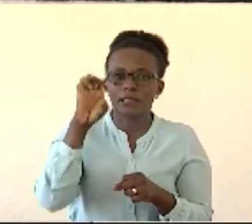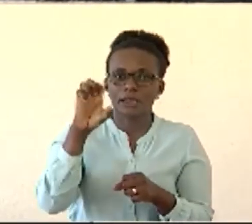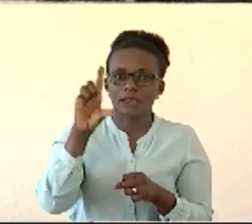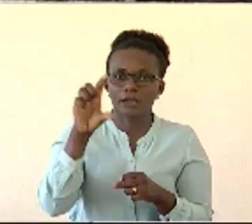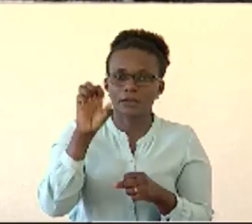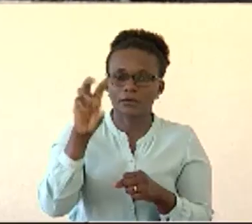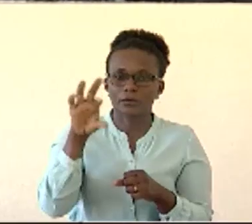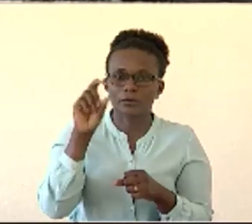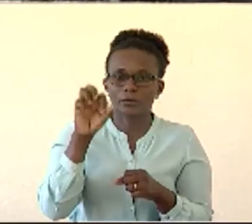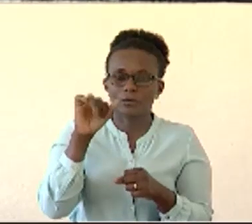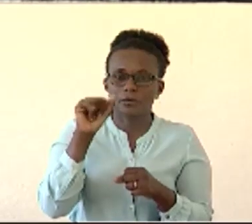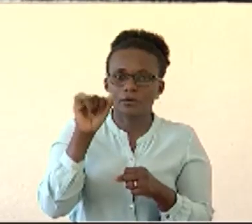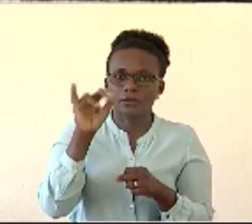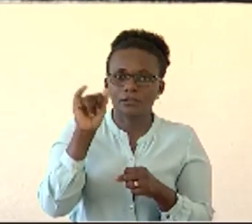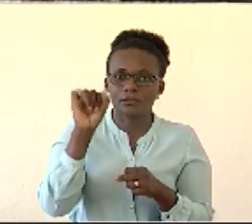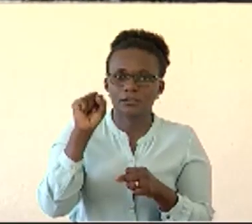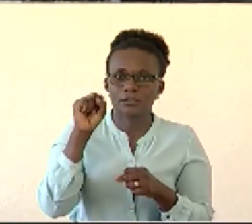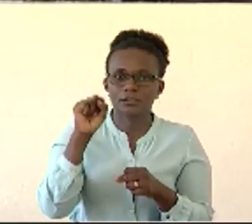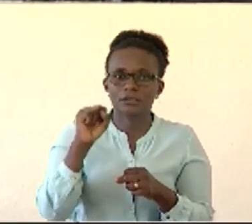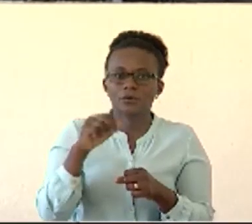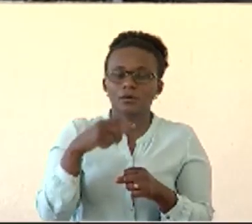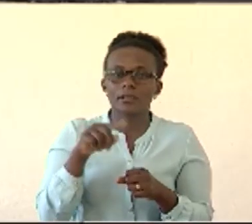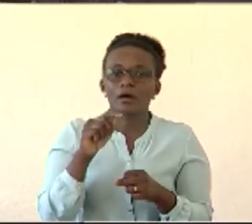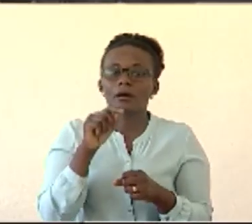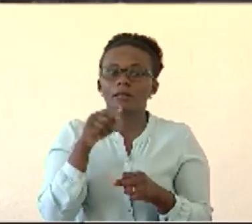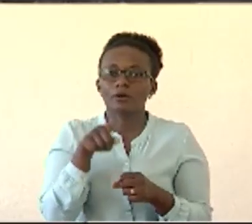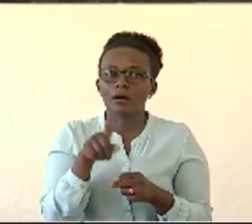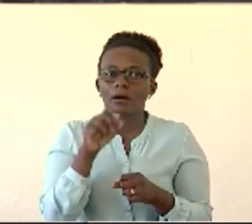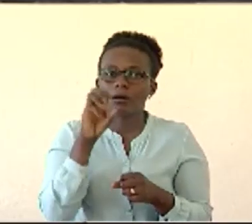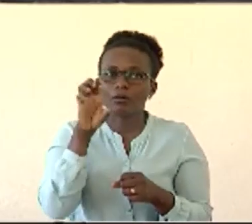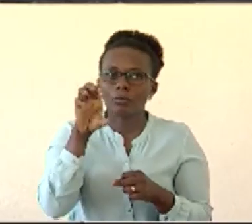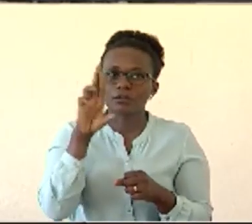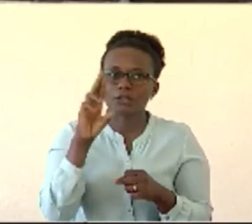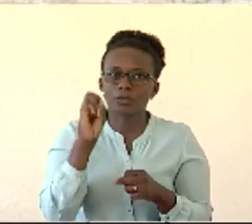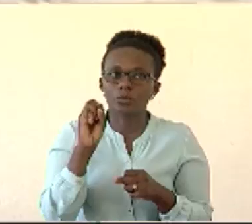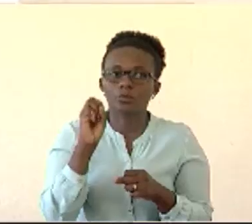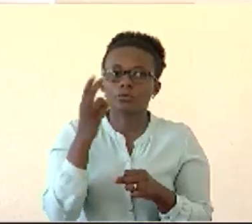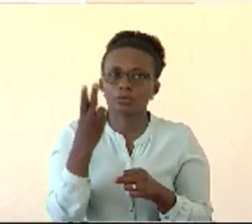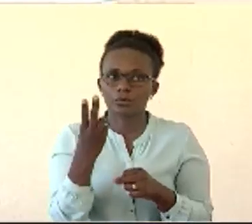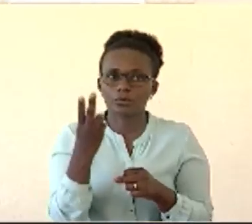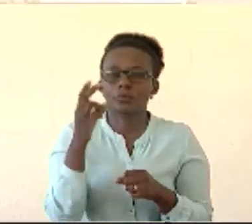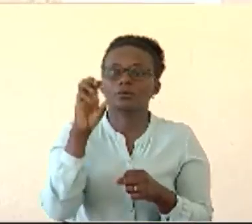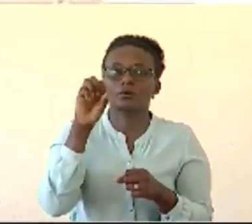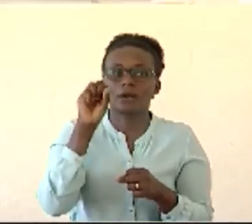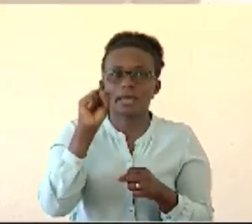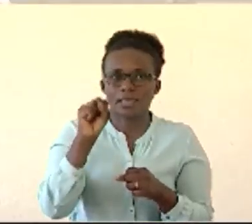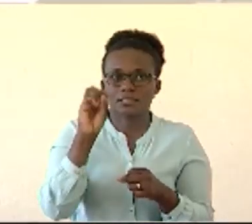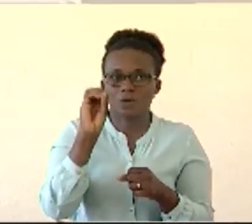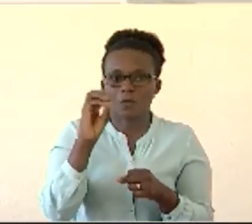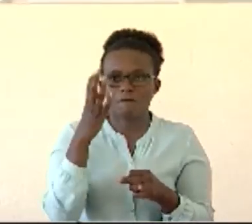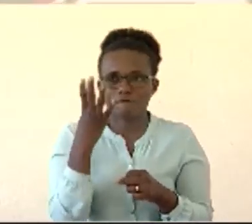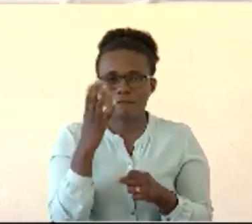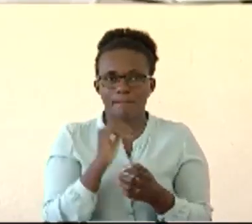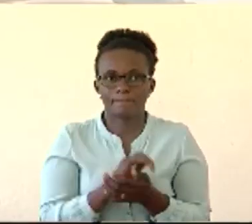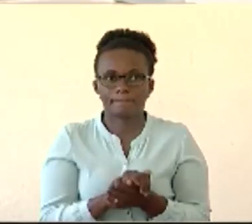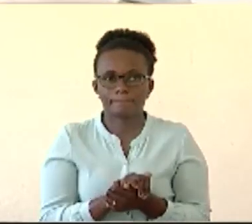sulfate using inert electrodes. I think it is on. Yes.